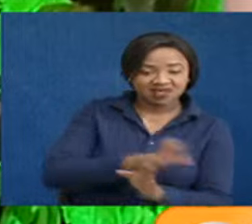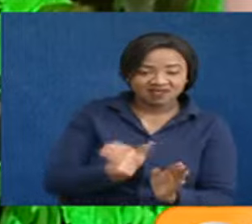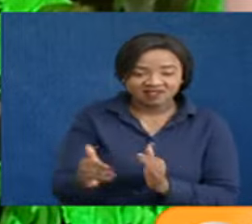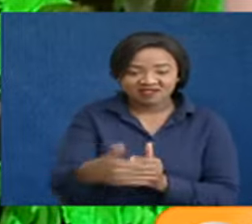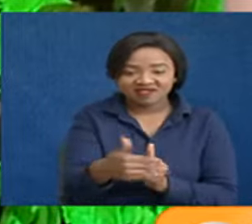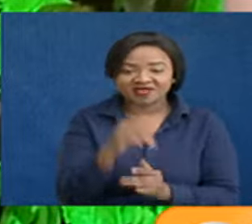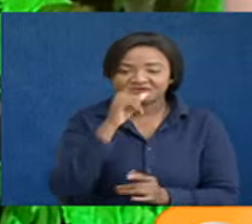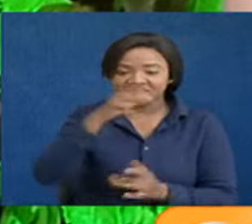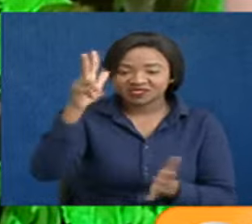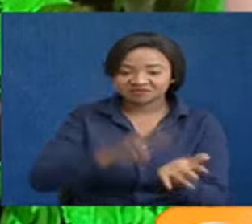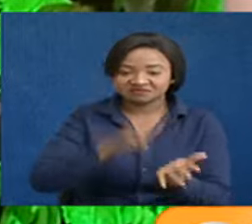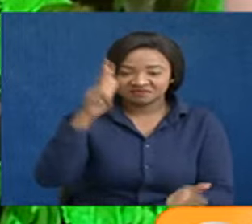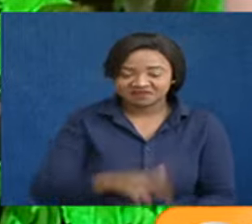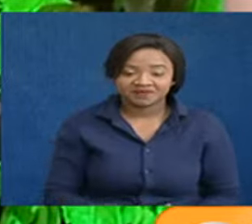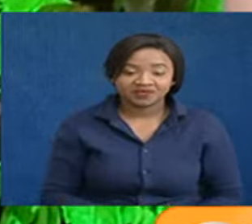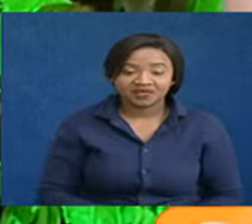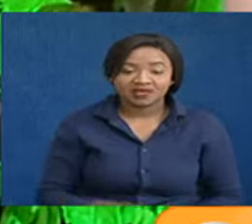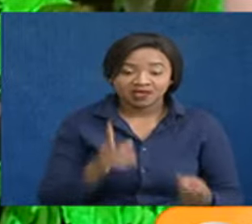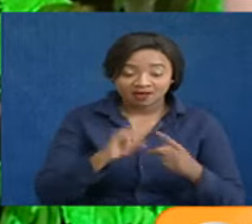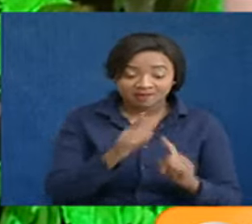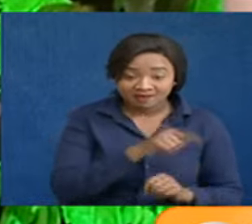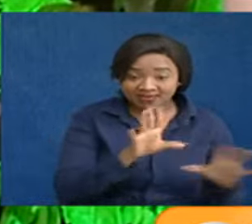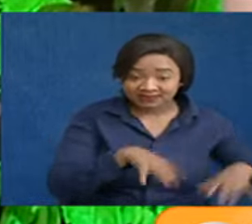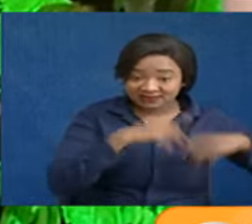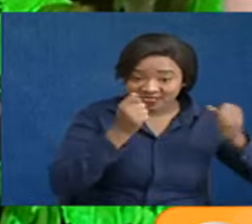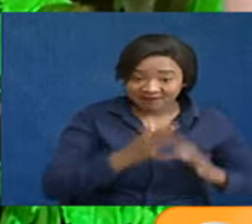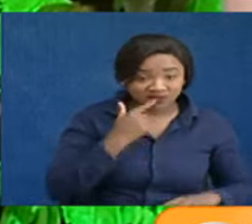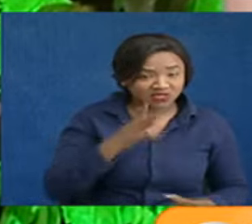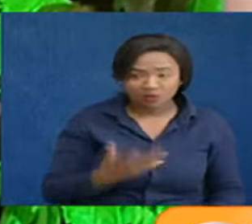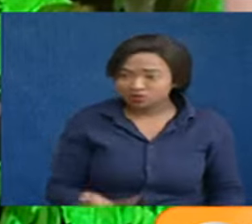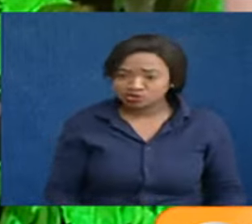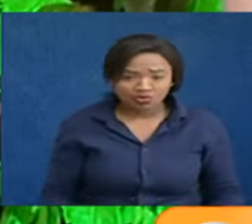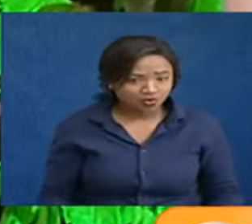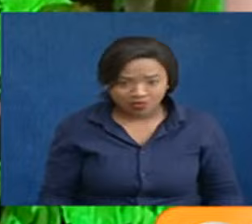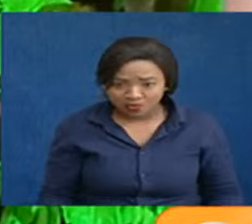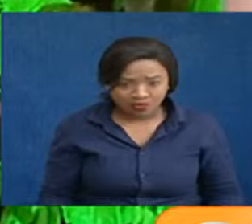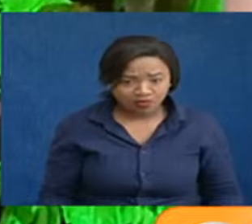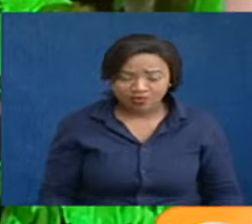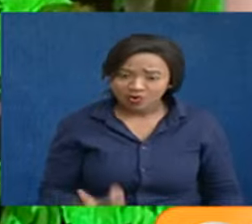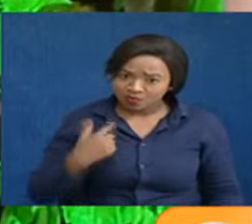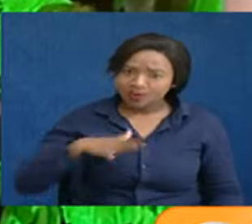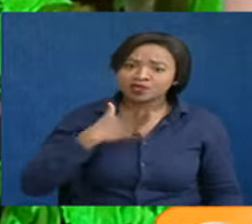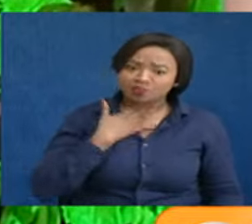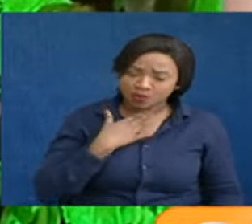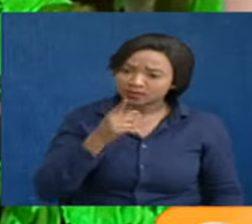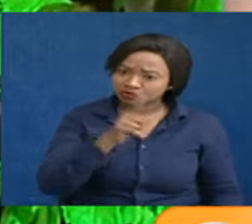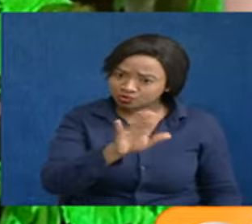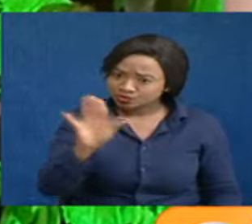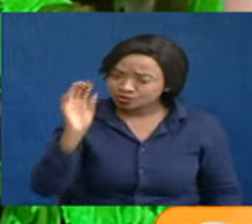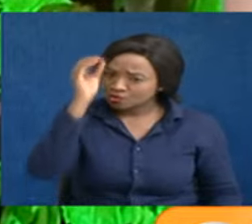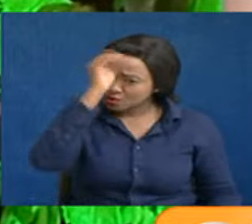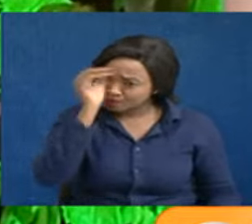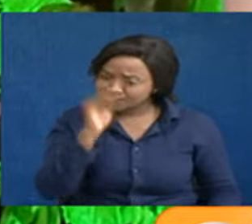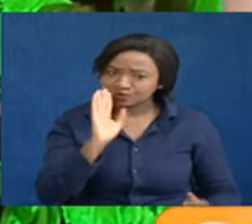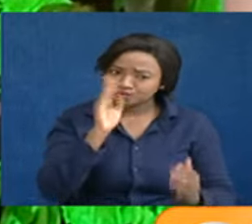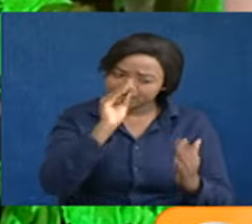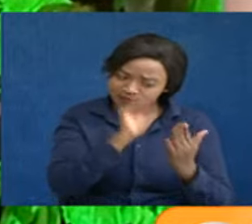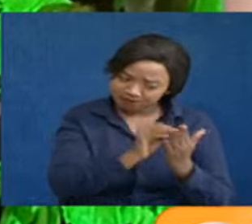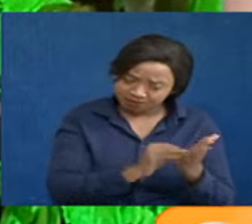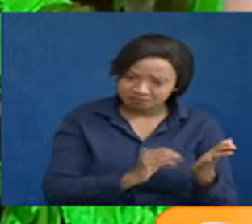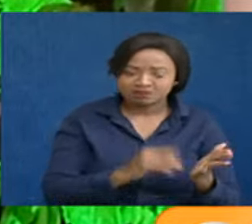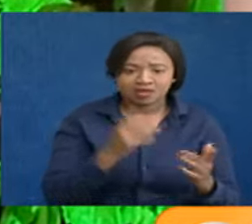the National Assembly, Kuria Kimani, however, allayed fears that the committing to incorporating the views of Kenyans on this fresh bill